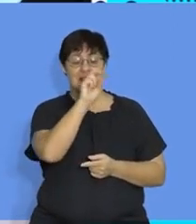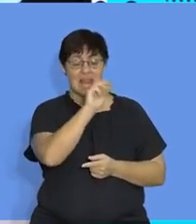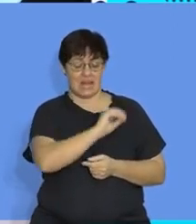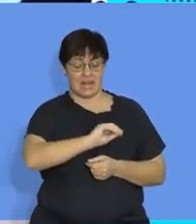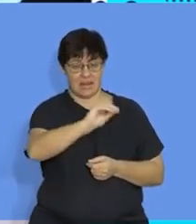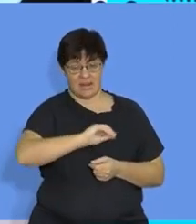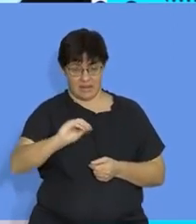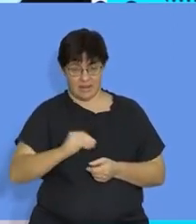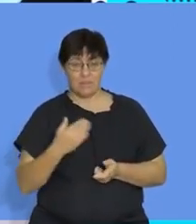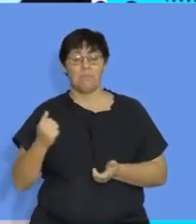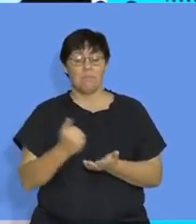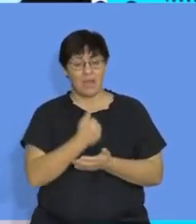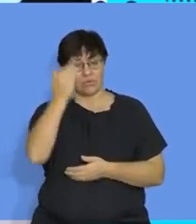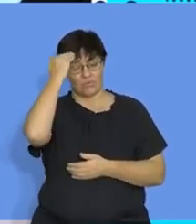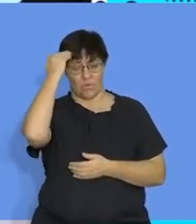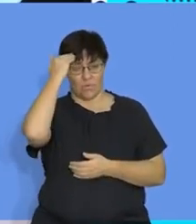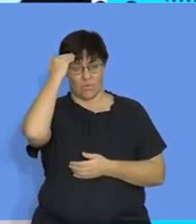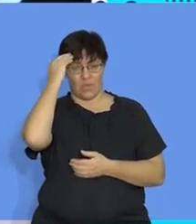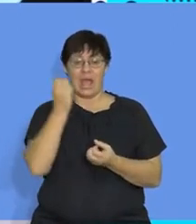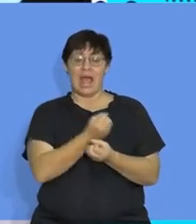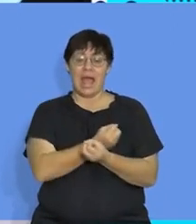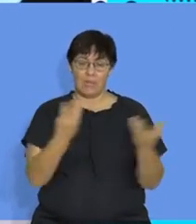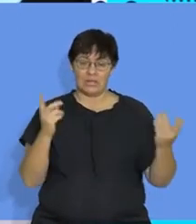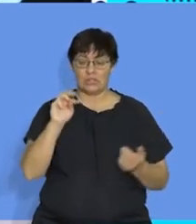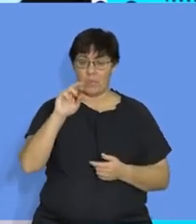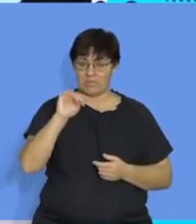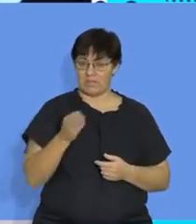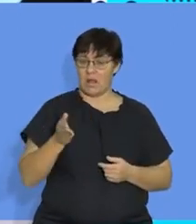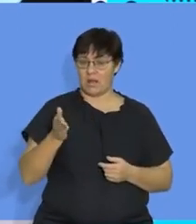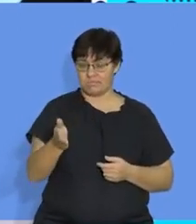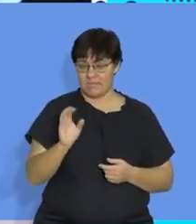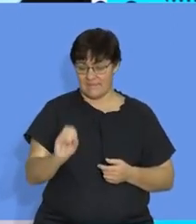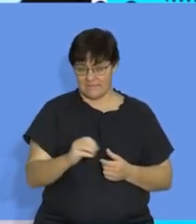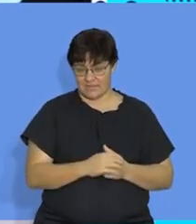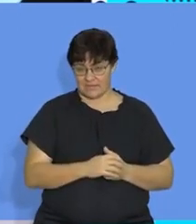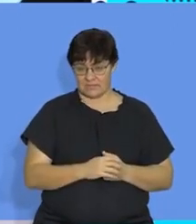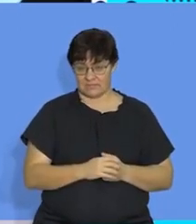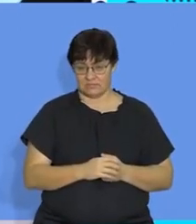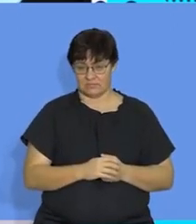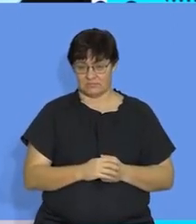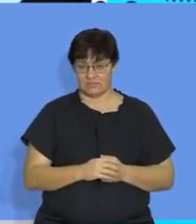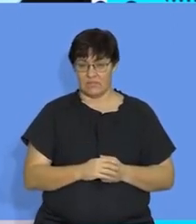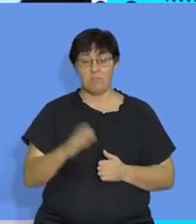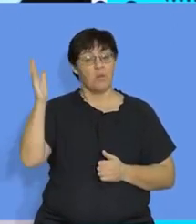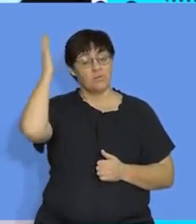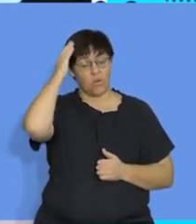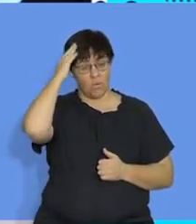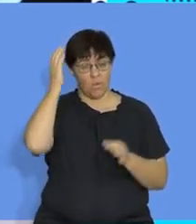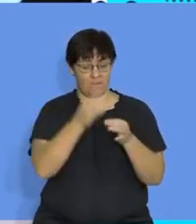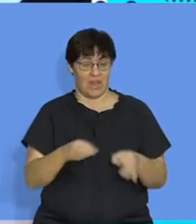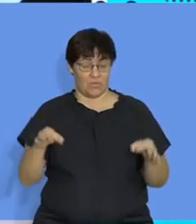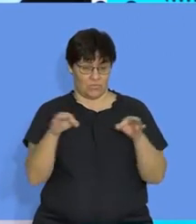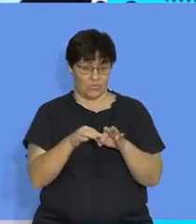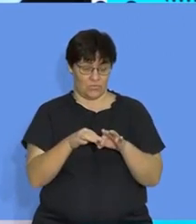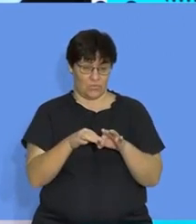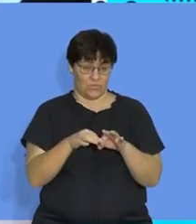Sn, I need to know how many terms are in this sequence. If I actually know what the